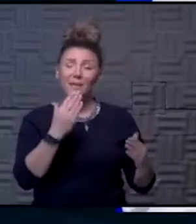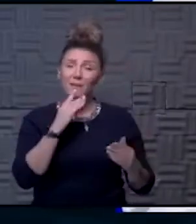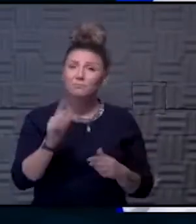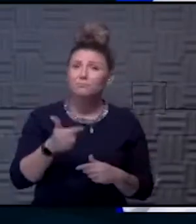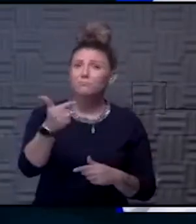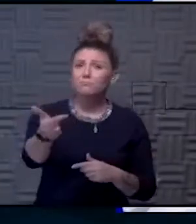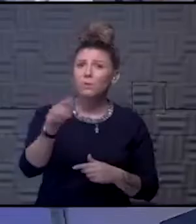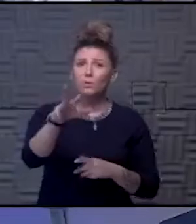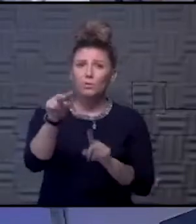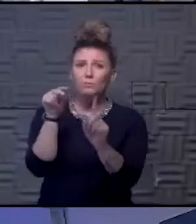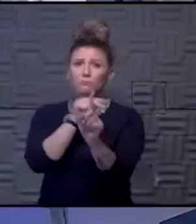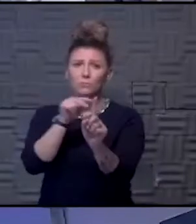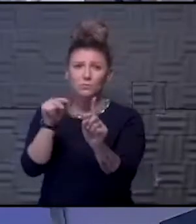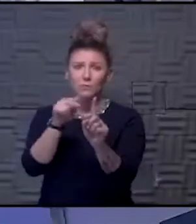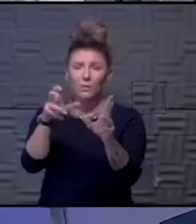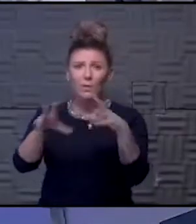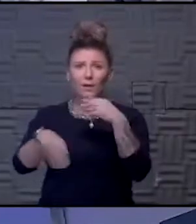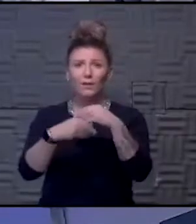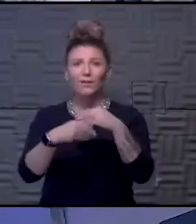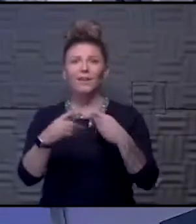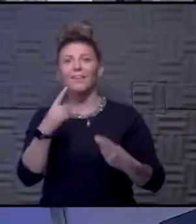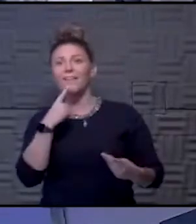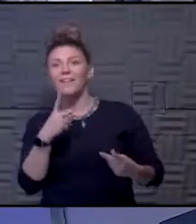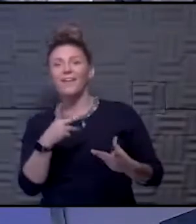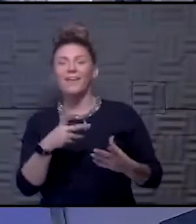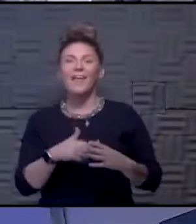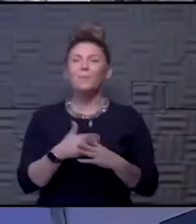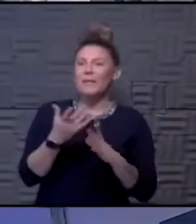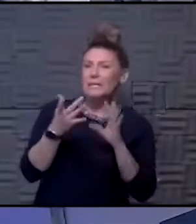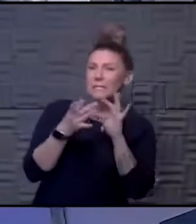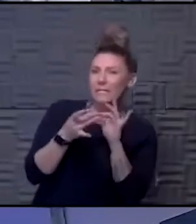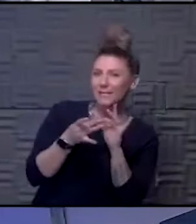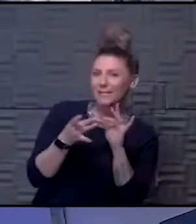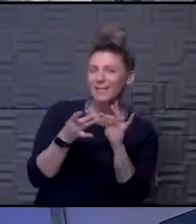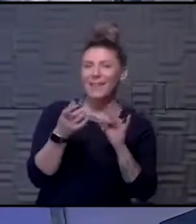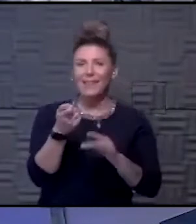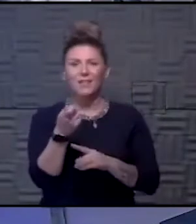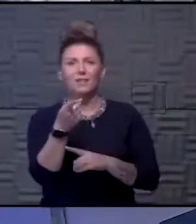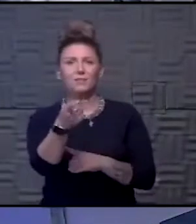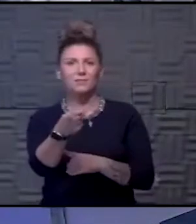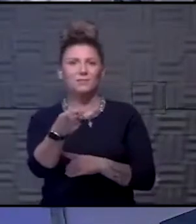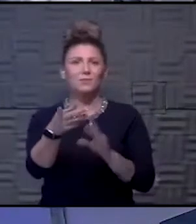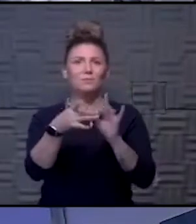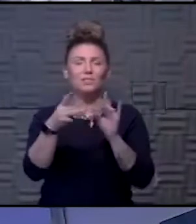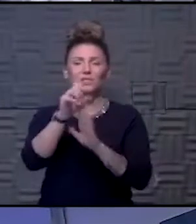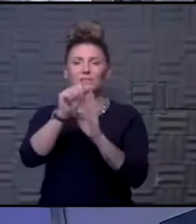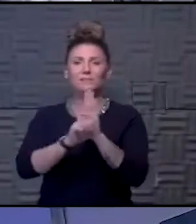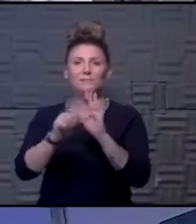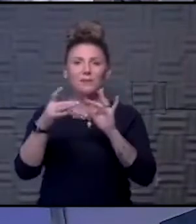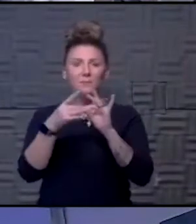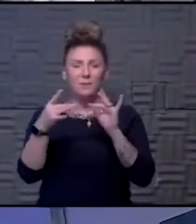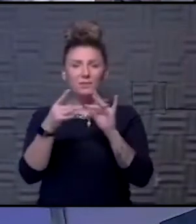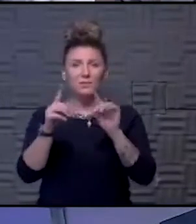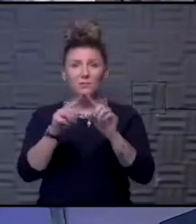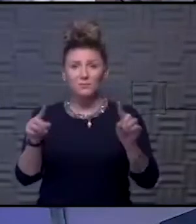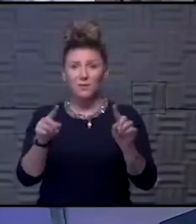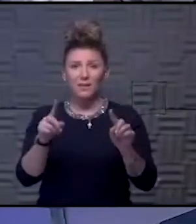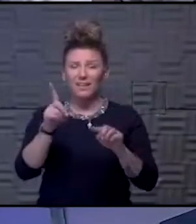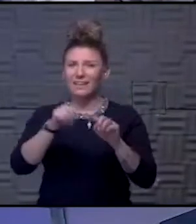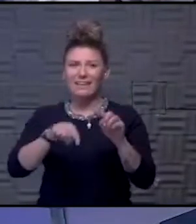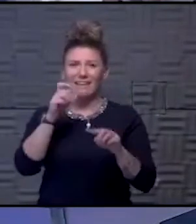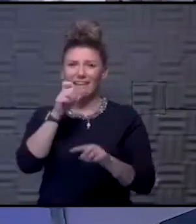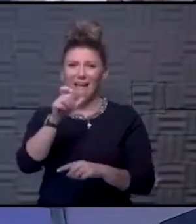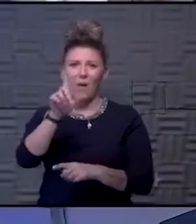your perspective, anything to add? Yeah, so I'm just going to riff on that slightly because she mentioned a state messaging, but the messaging can't just come